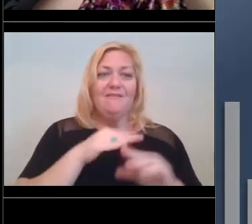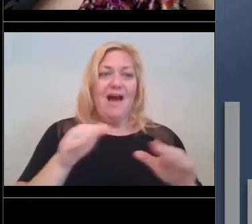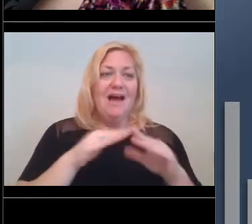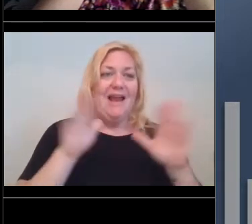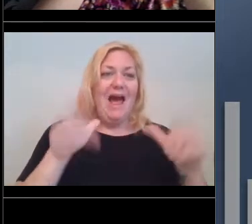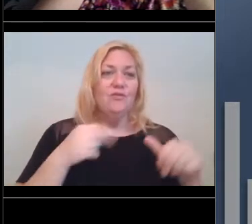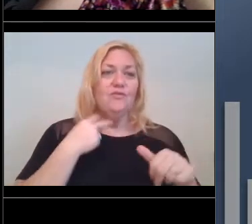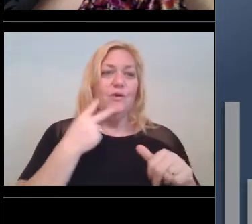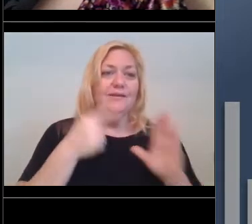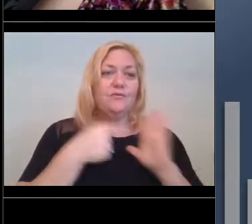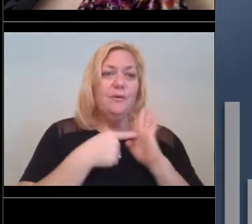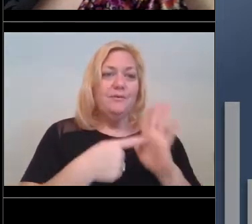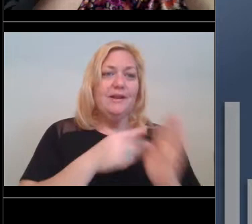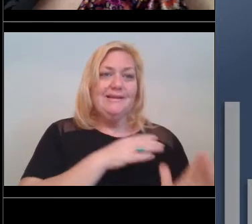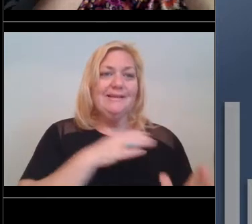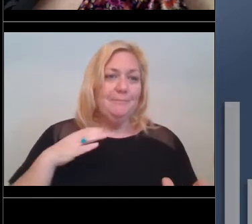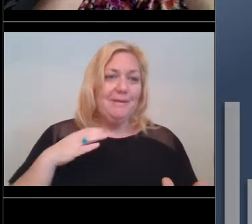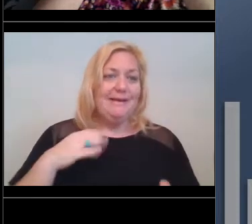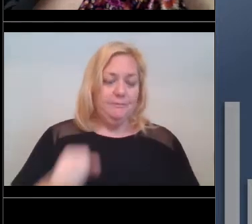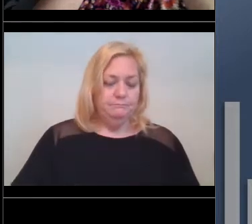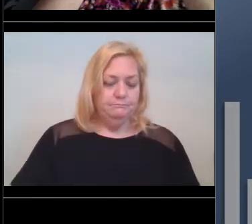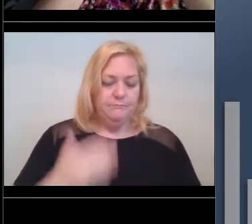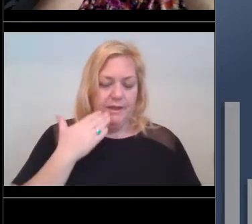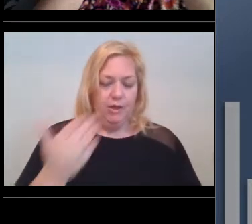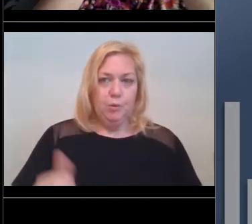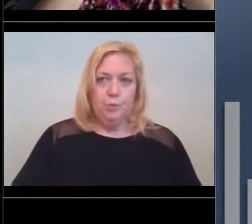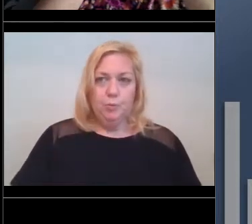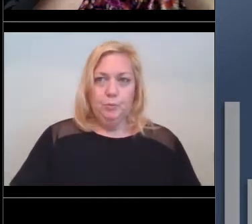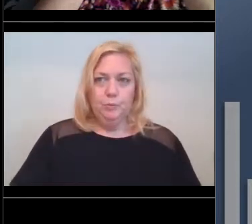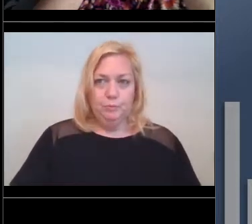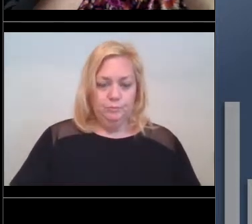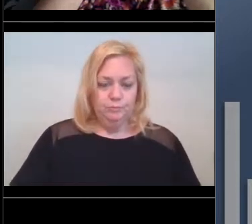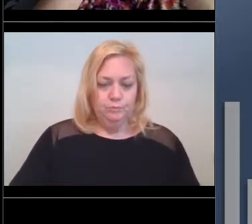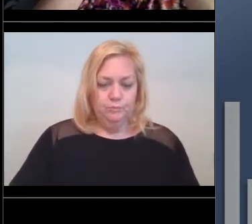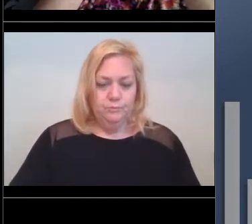committee." Thank you.